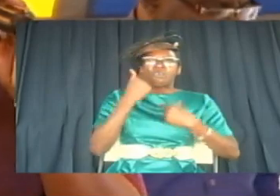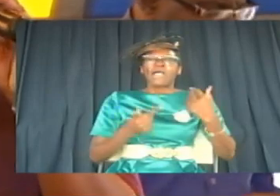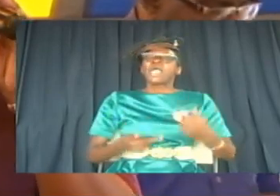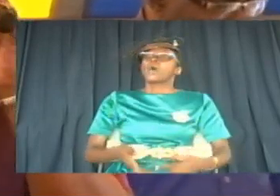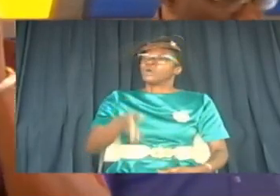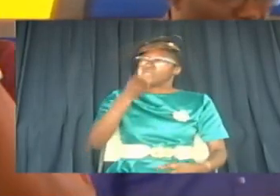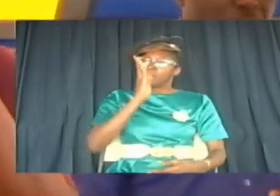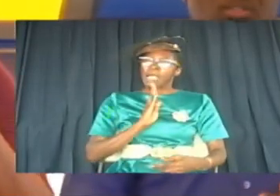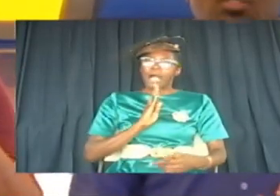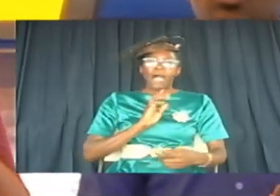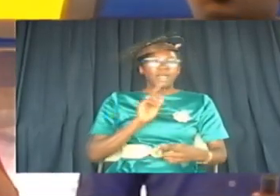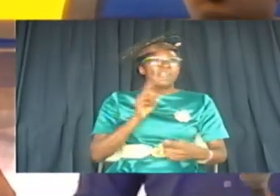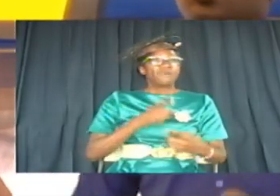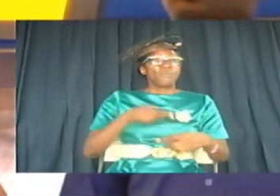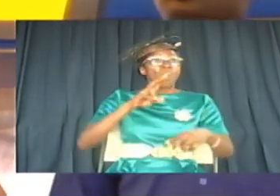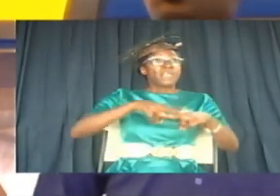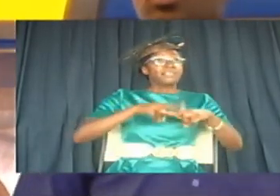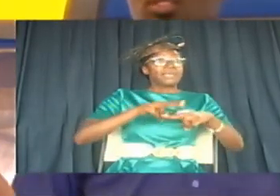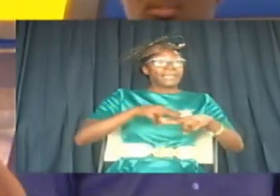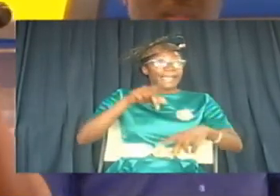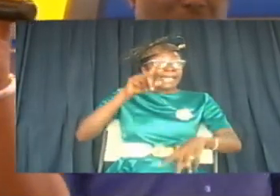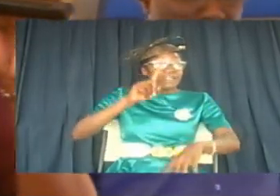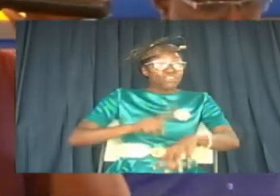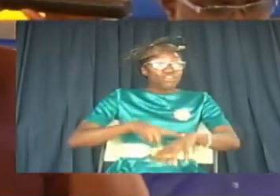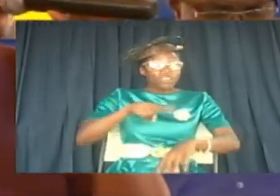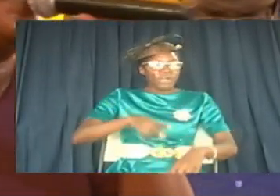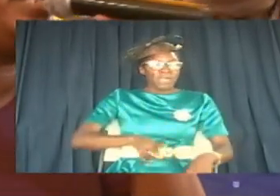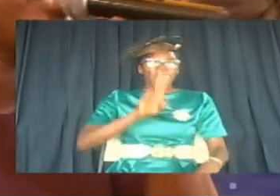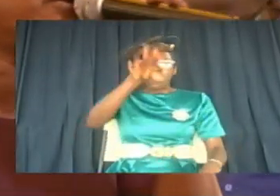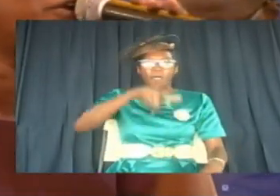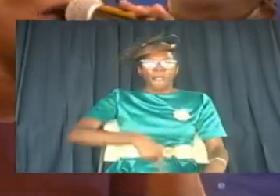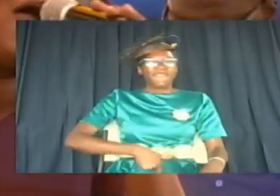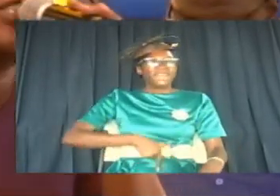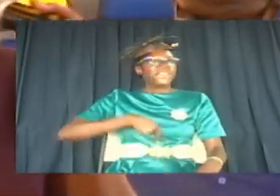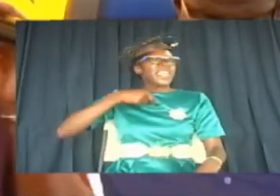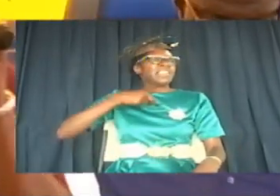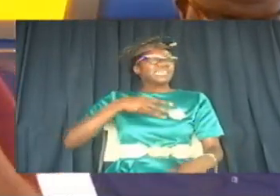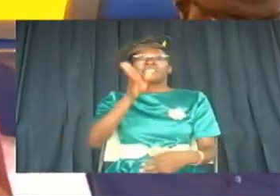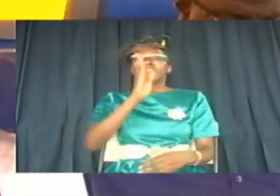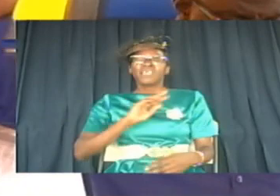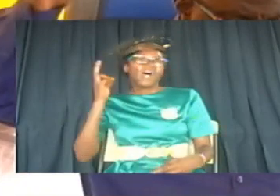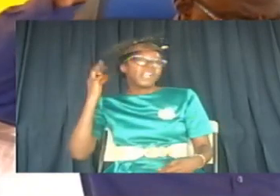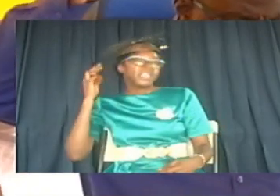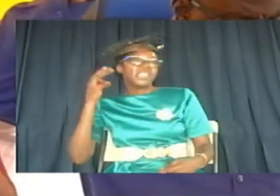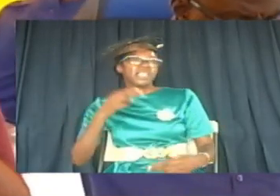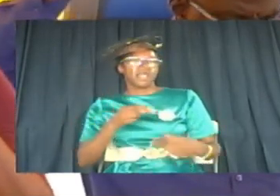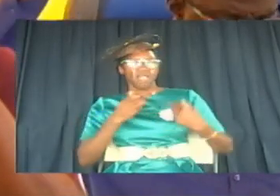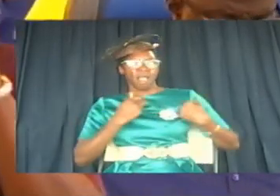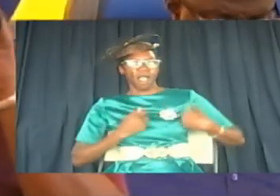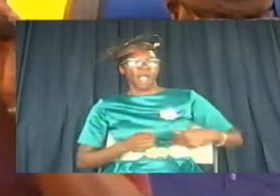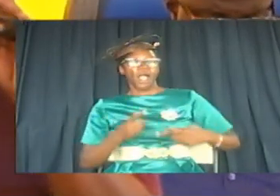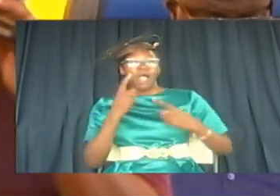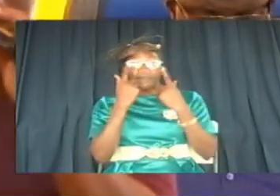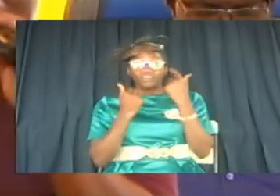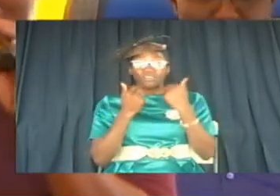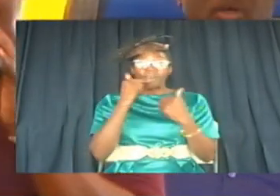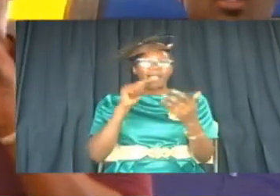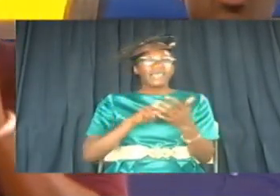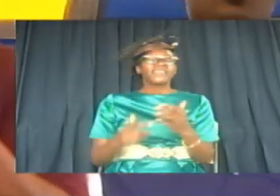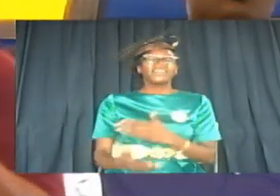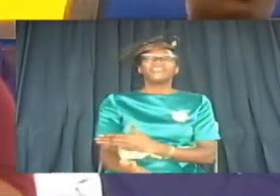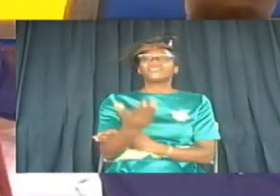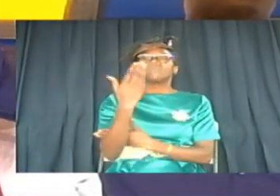sitting. He's touched with the feelings of your infirmities. He will hear your heart's cry. Hallelujah, this